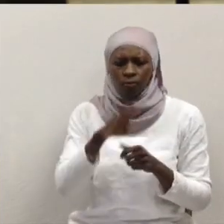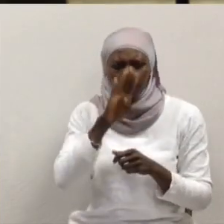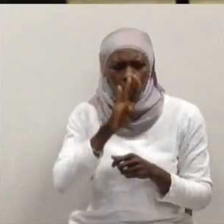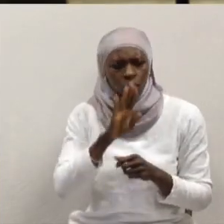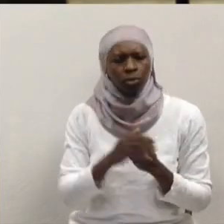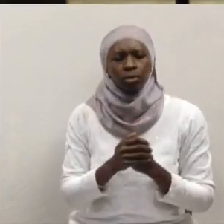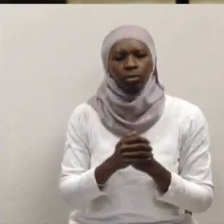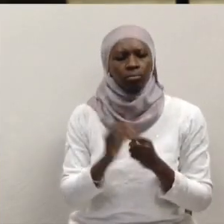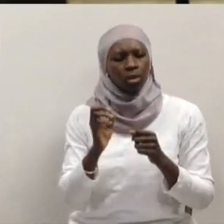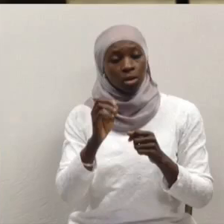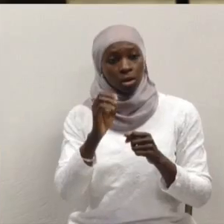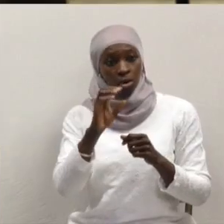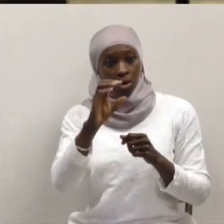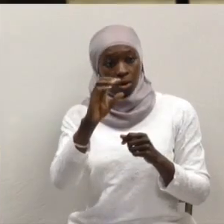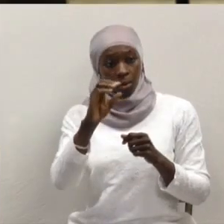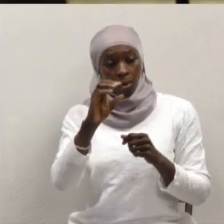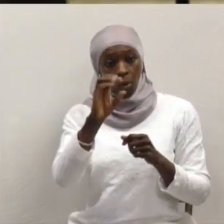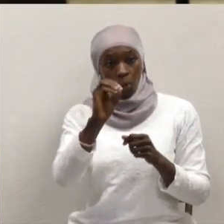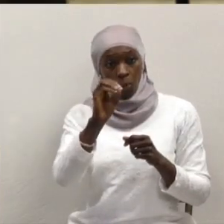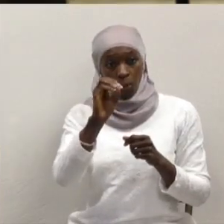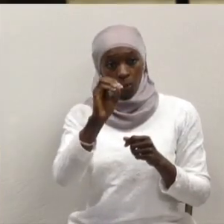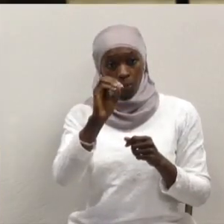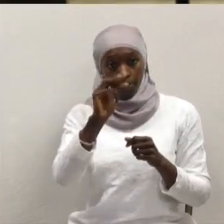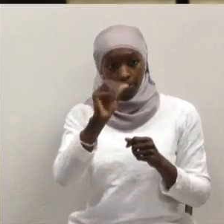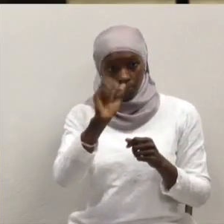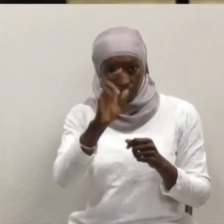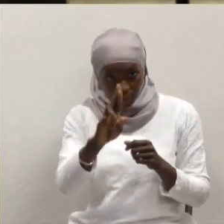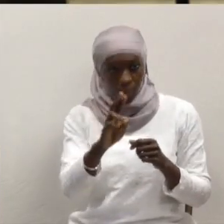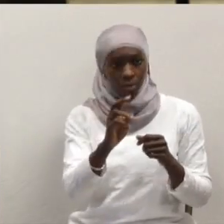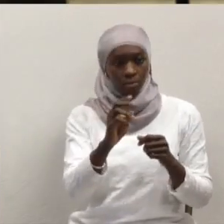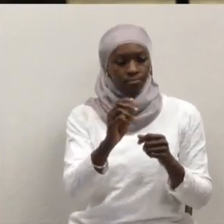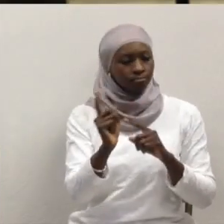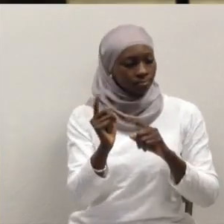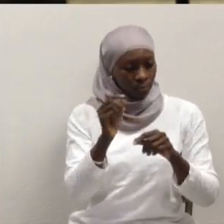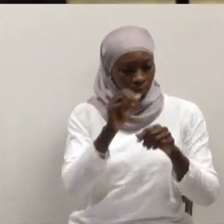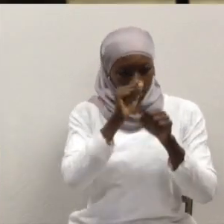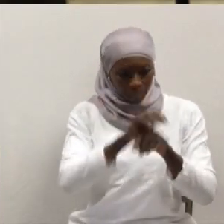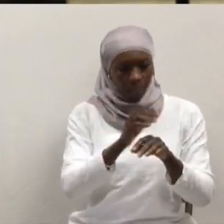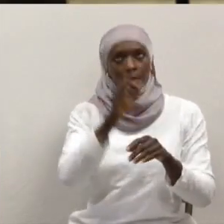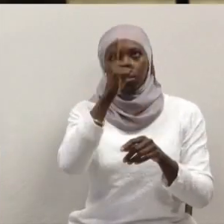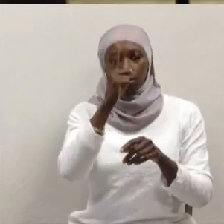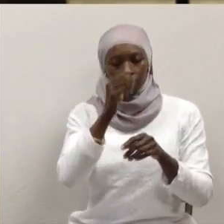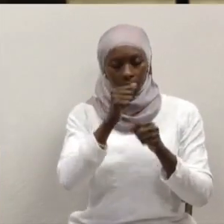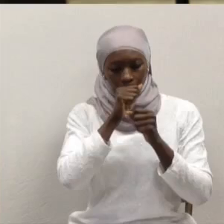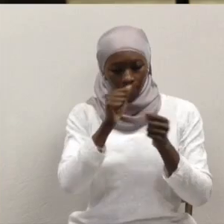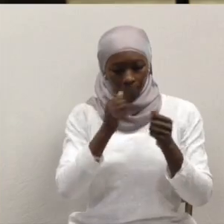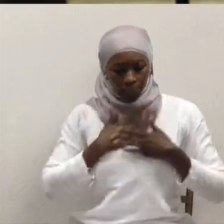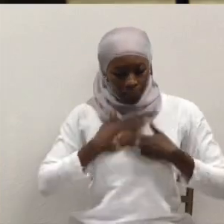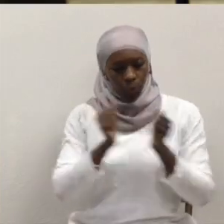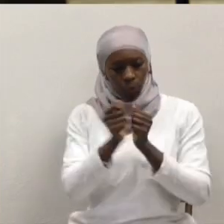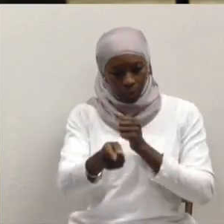Bakr, isn't he the messenger of Allah? And Abu Bakr's eyebrows were raised. He said, of course he